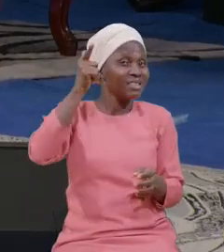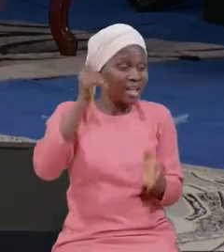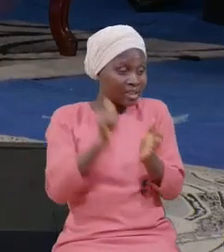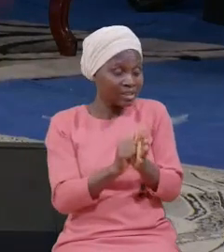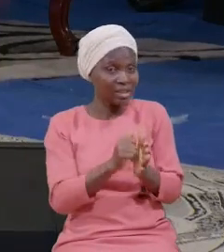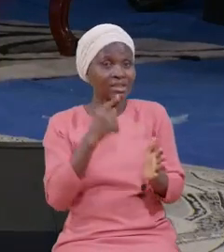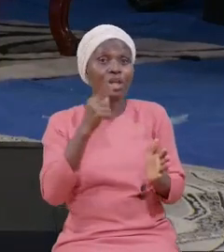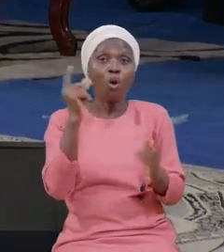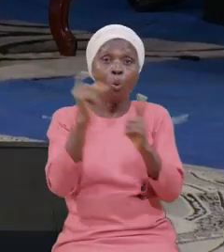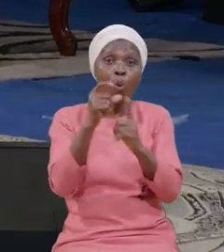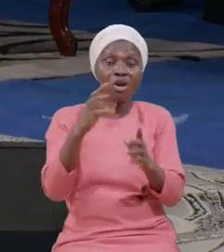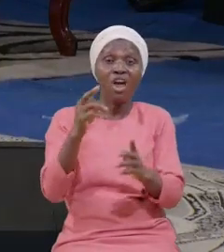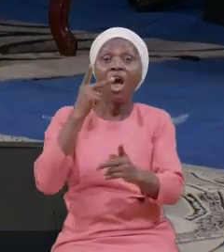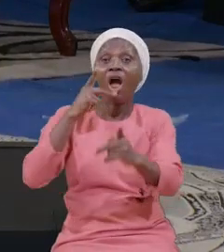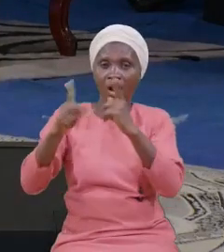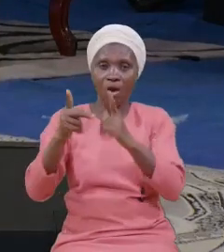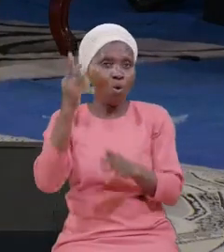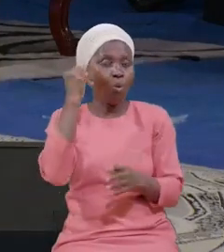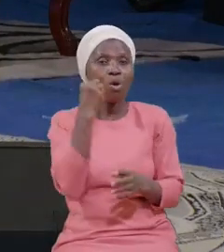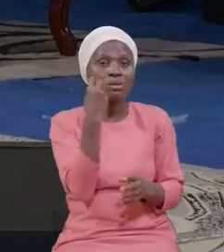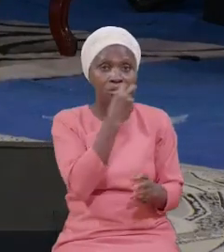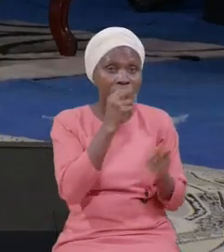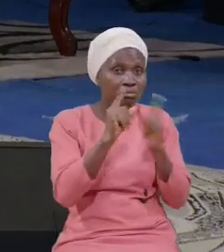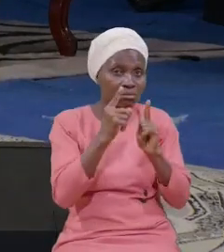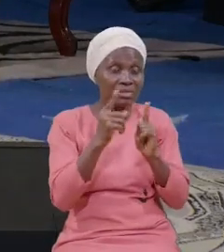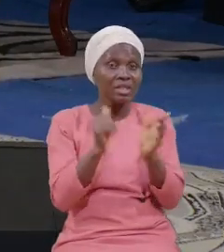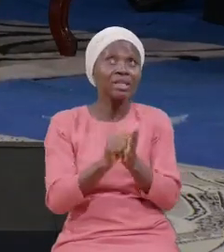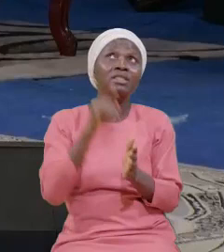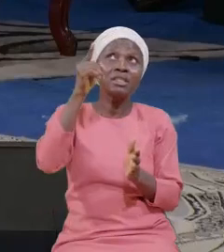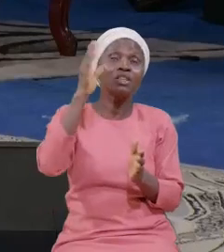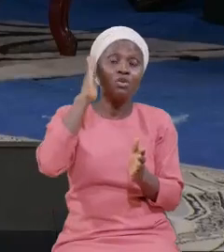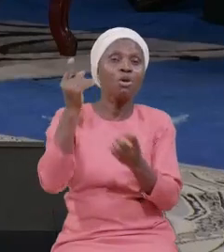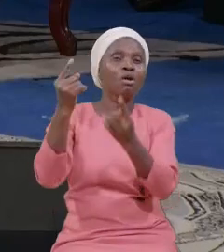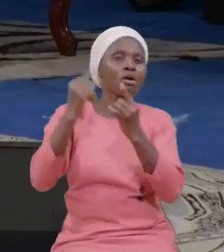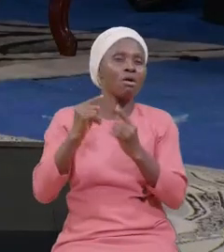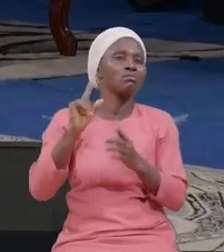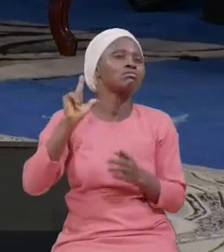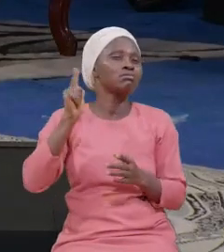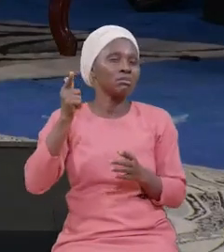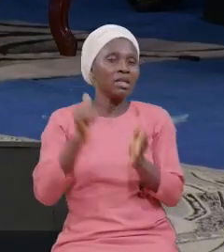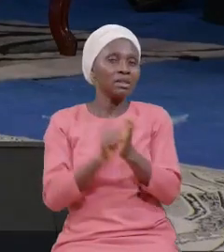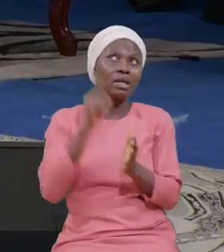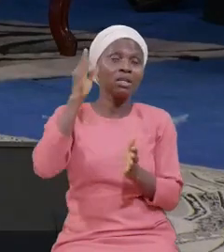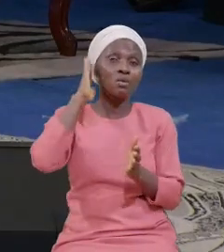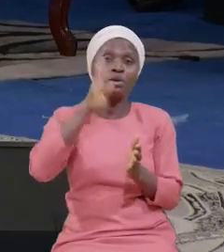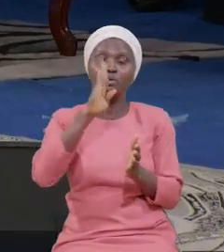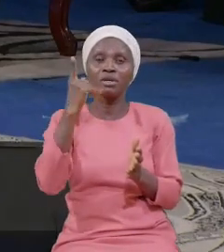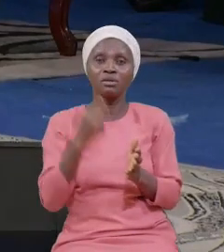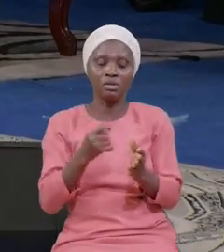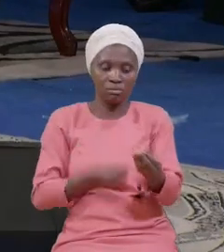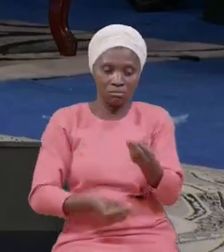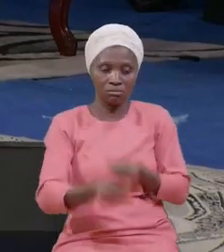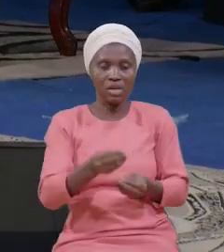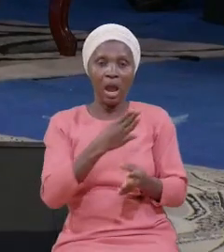was uttered, that he will come and he will be the substitute and the sacrifice for